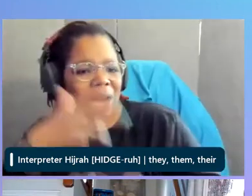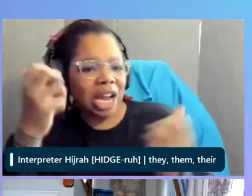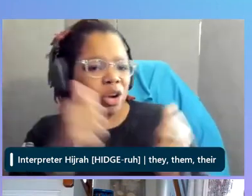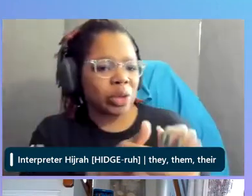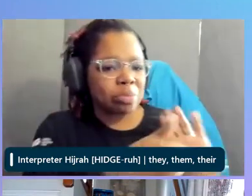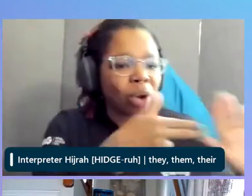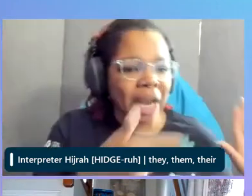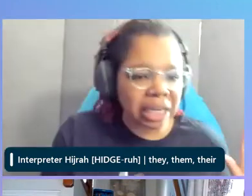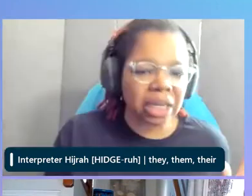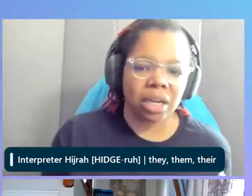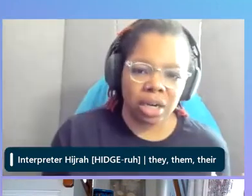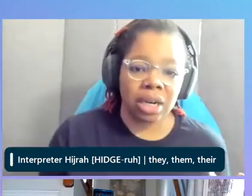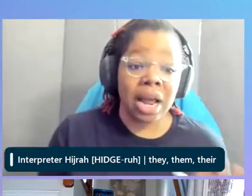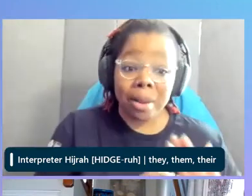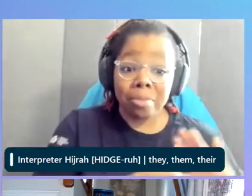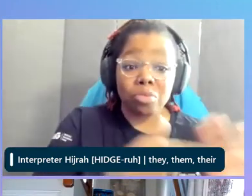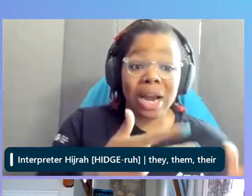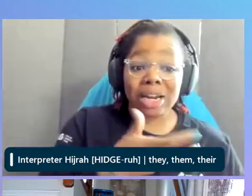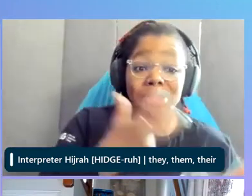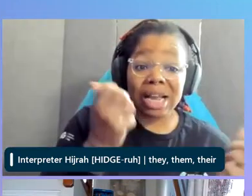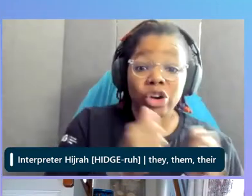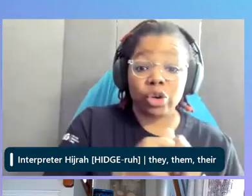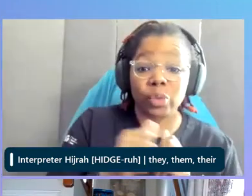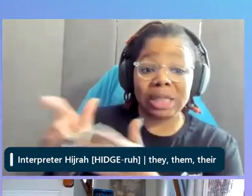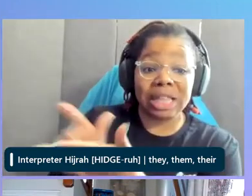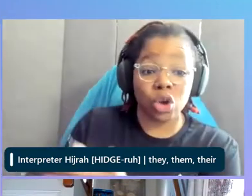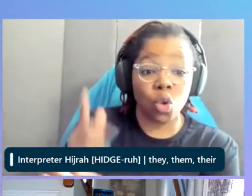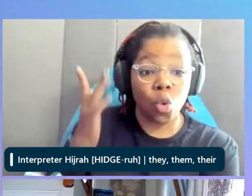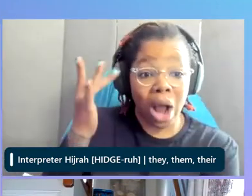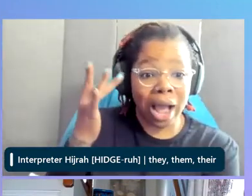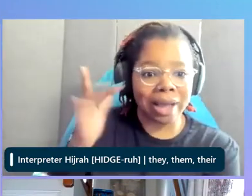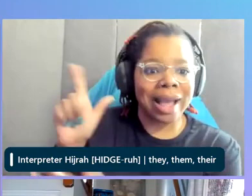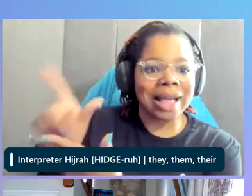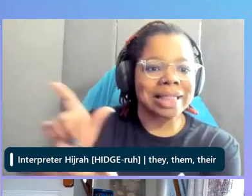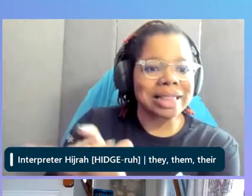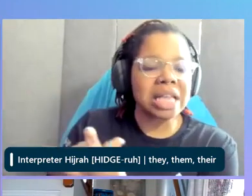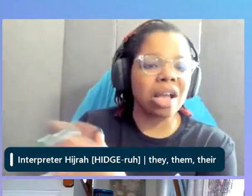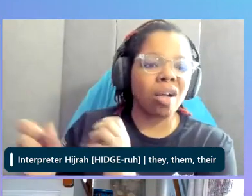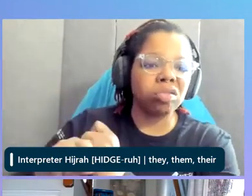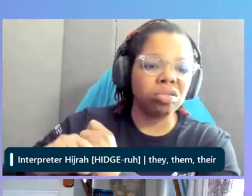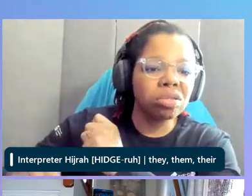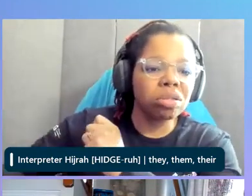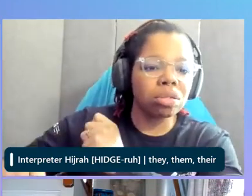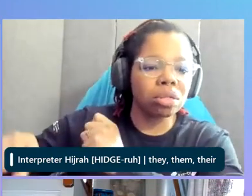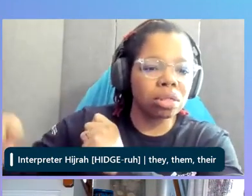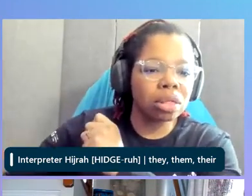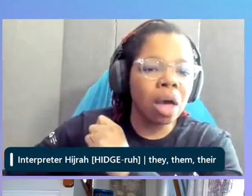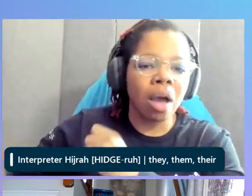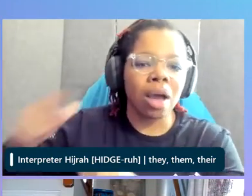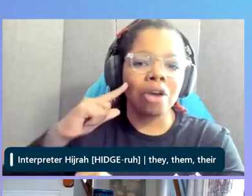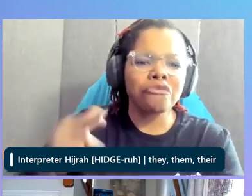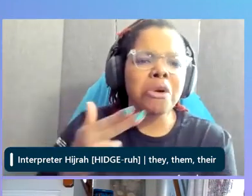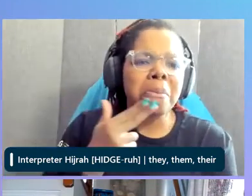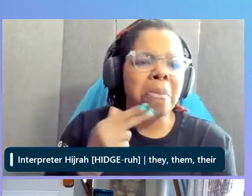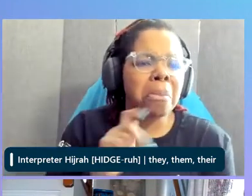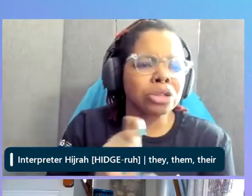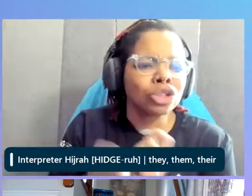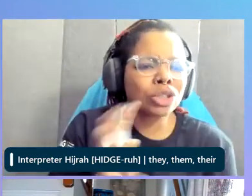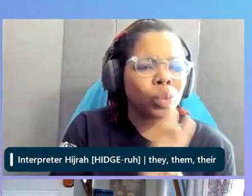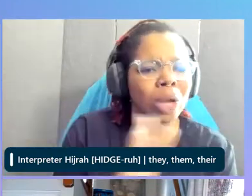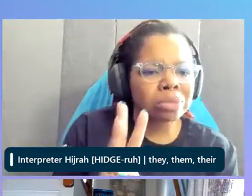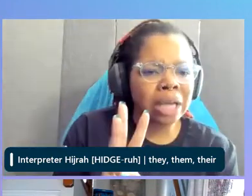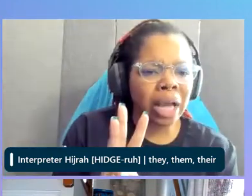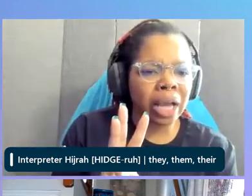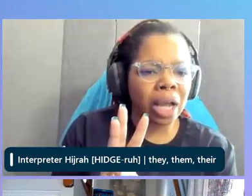branding. Well, branding was angry at legal because legal would make it take forever to make even the slightest change to a website.